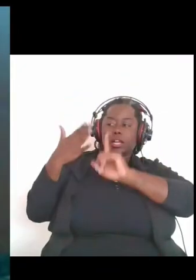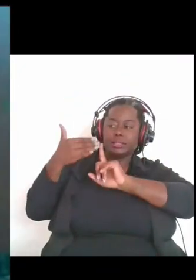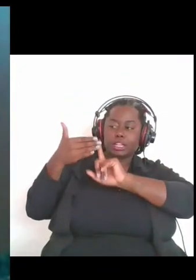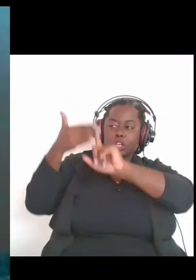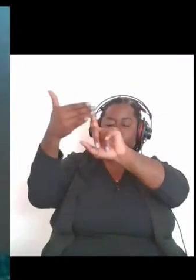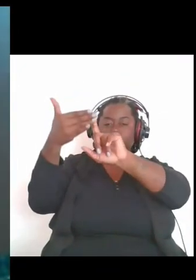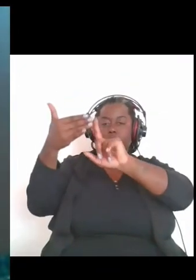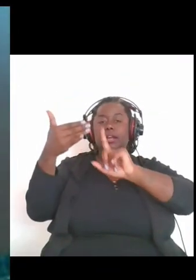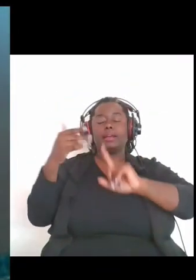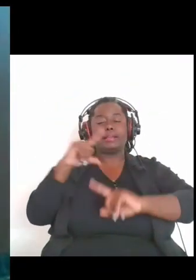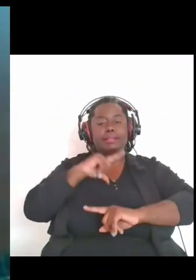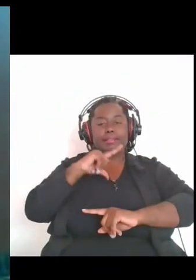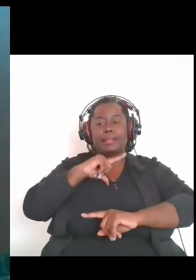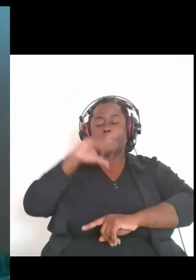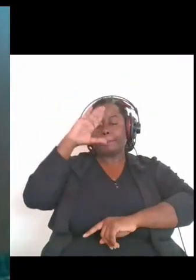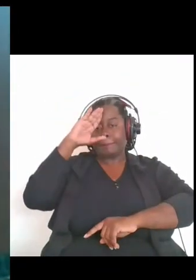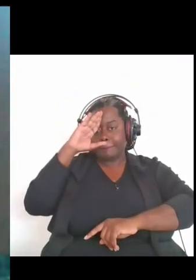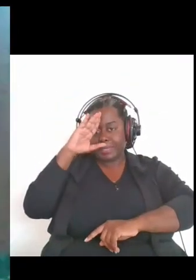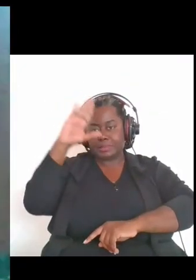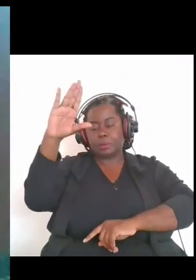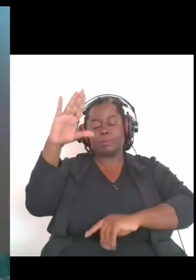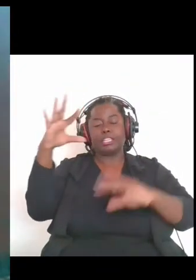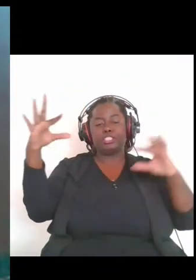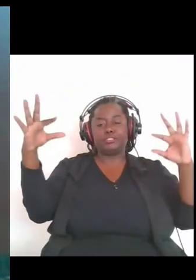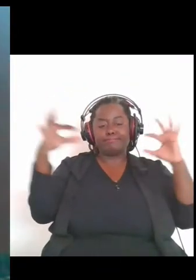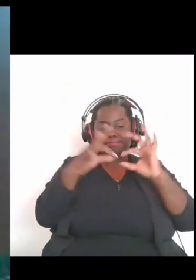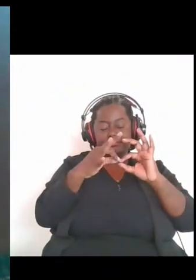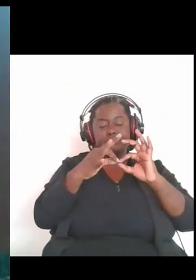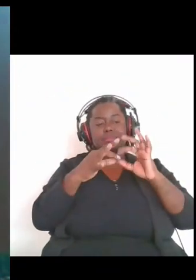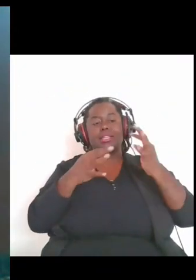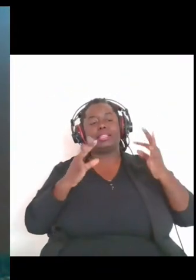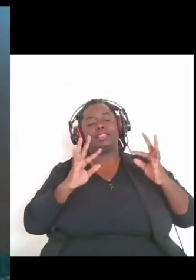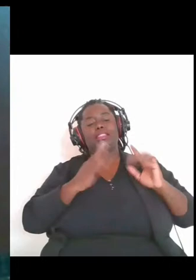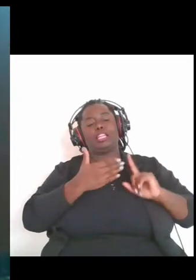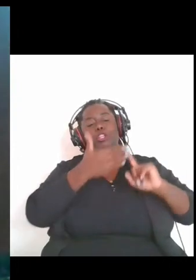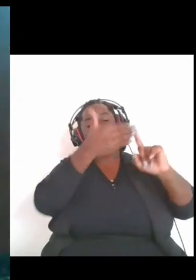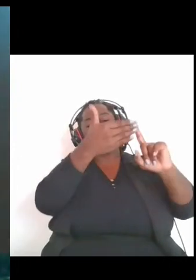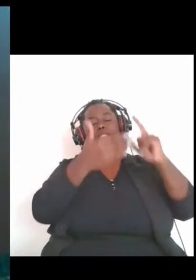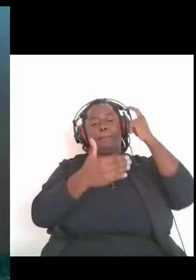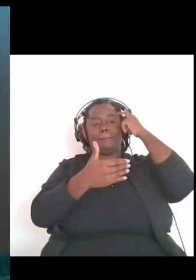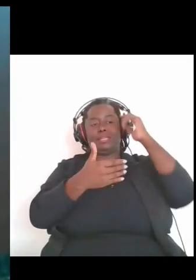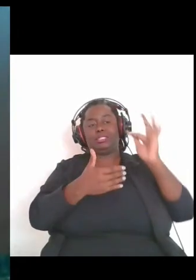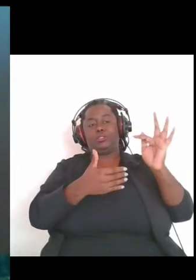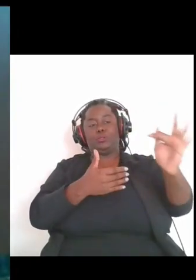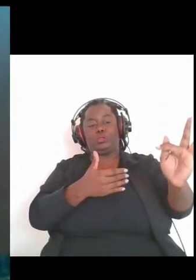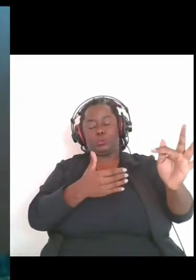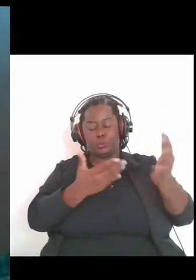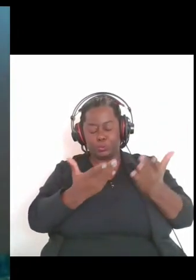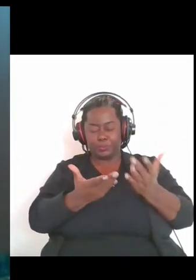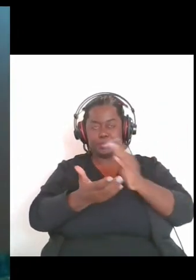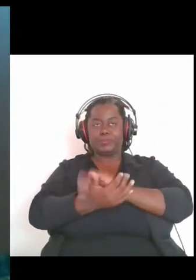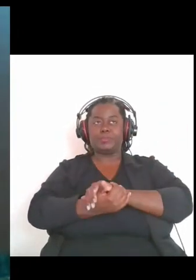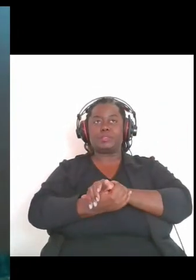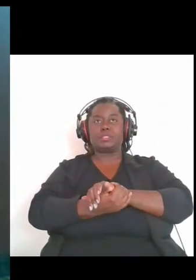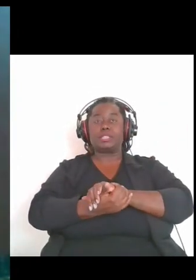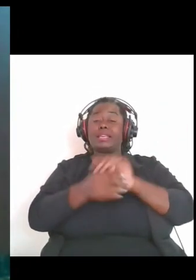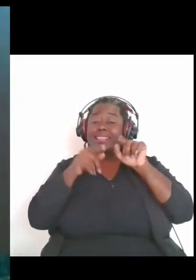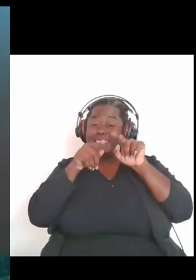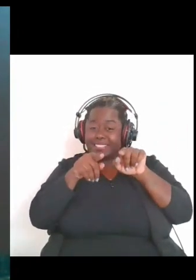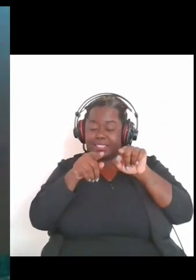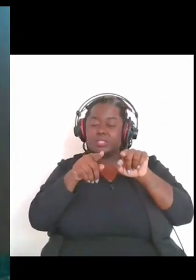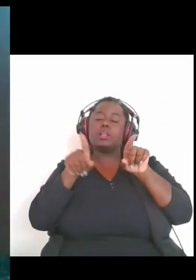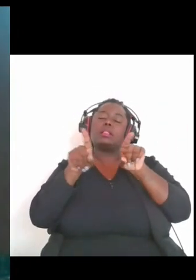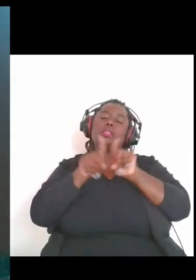that is narrated is described as a technology that focuses in the